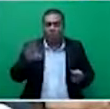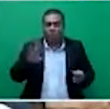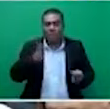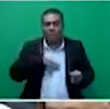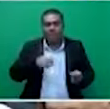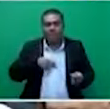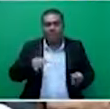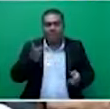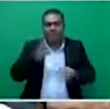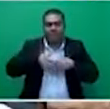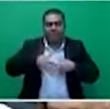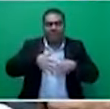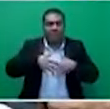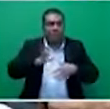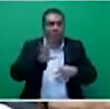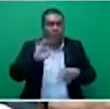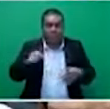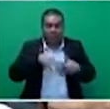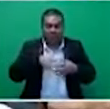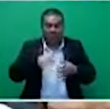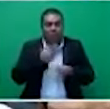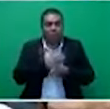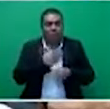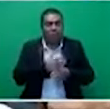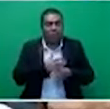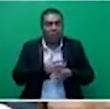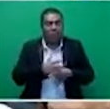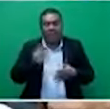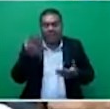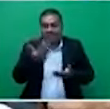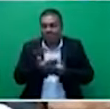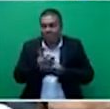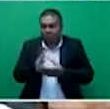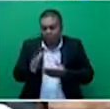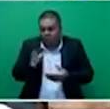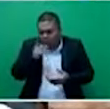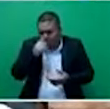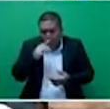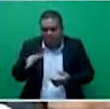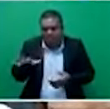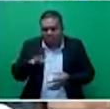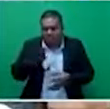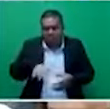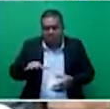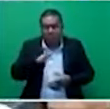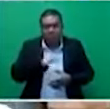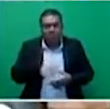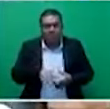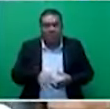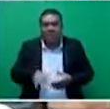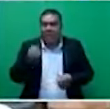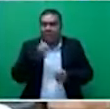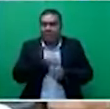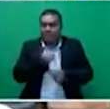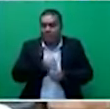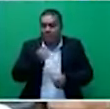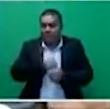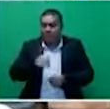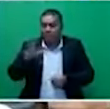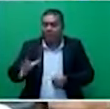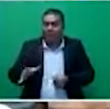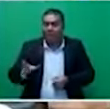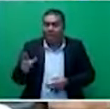of the public, without going to the workers. There's a handful of people. They had what they used to call in those days employer reps and